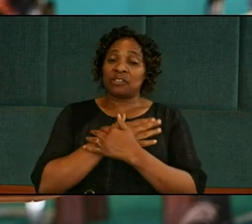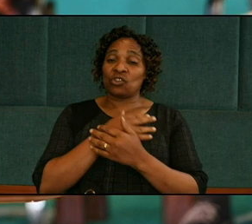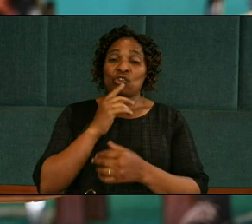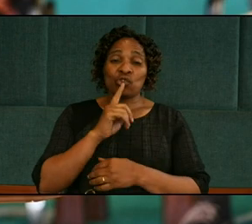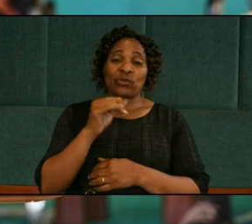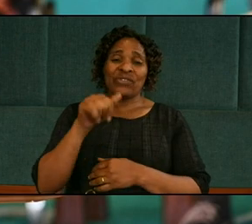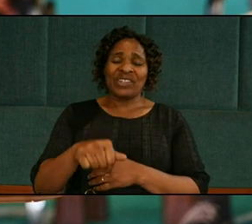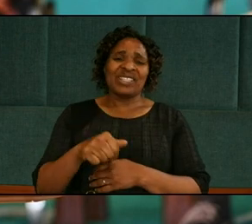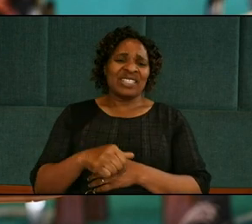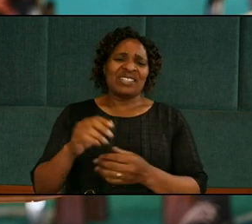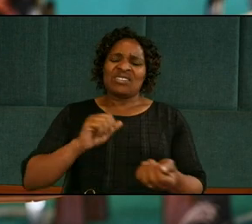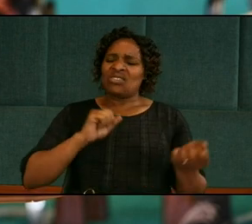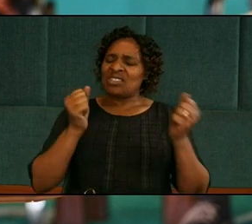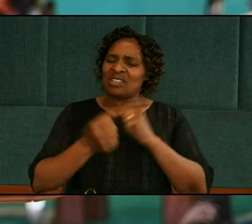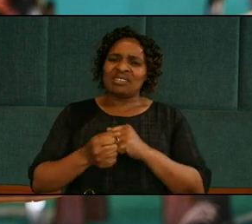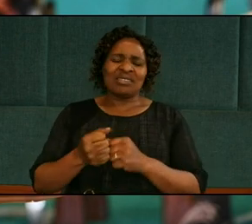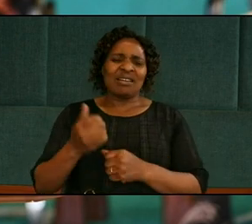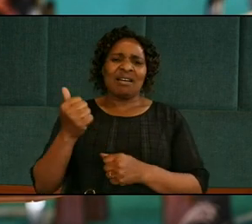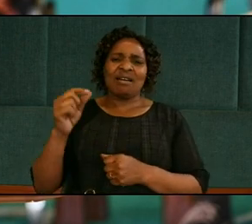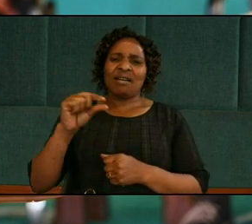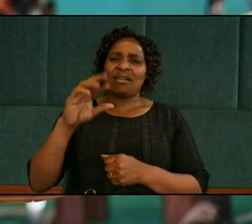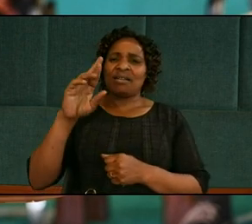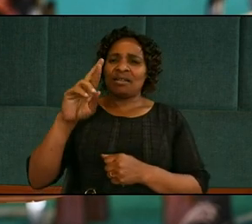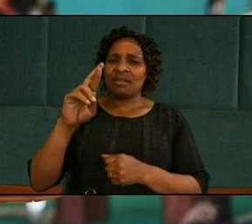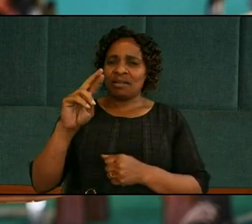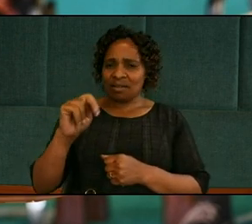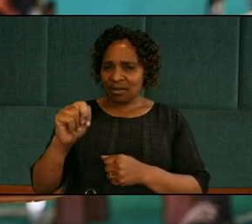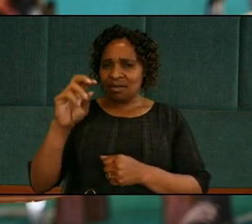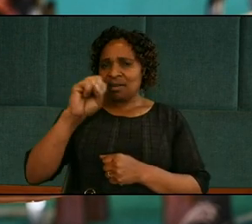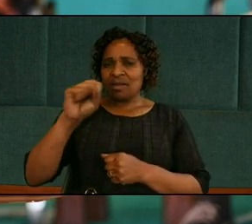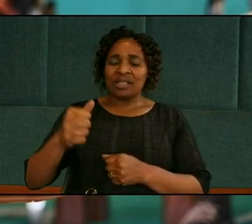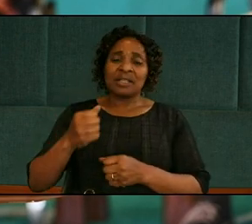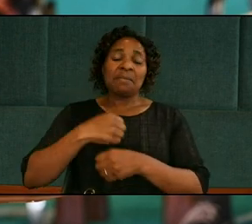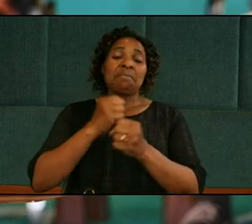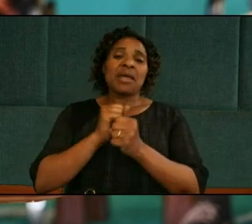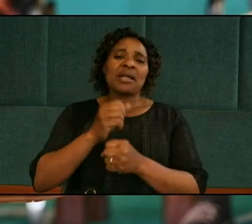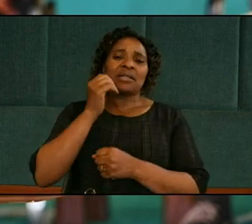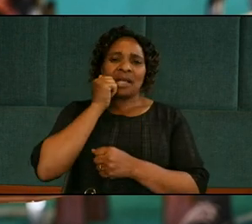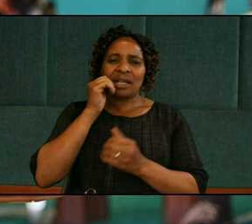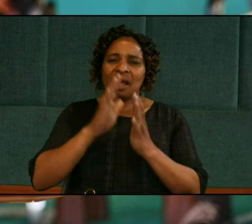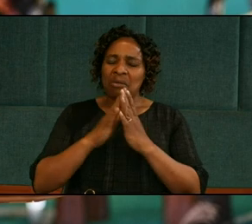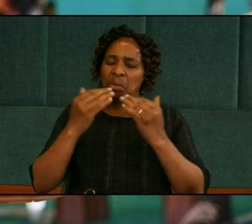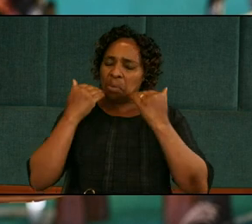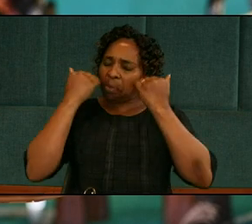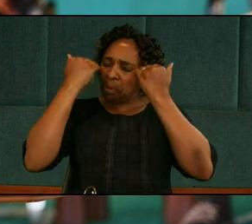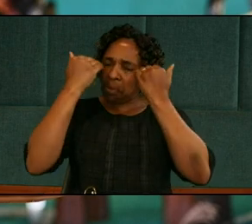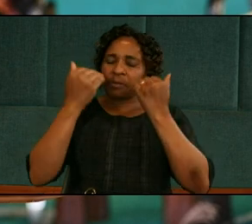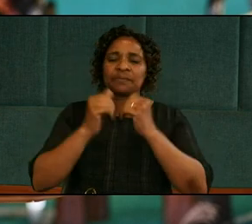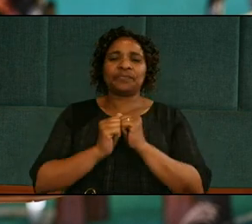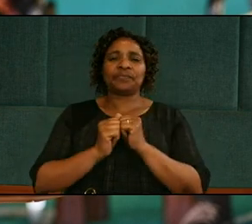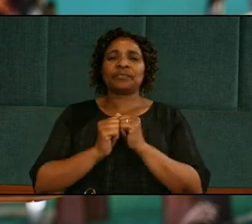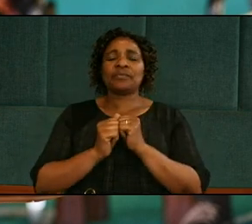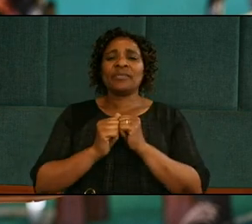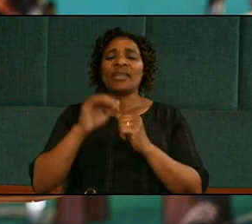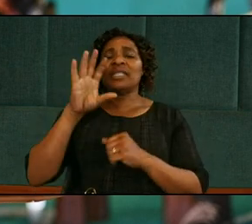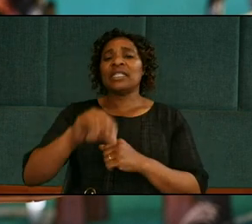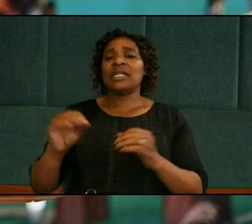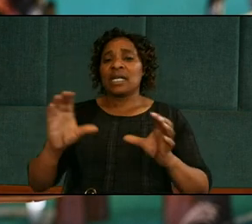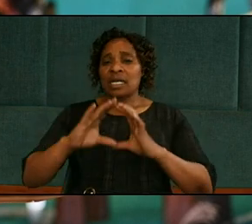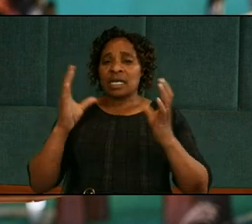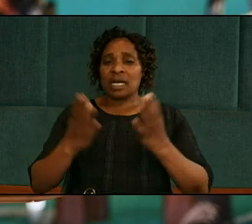this setback really changed Agnes, and it made her more sad and depressed. She'd take her classes